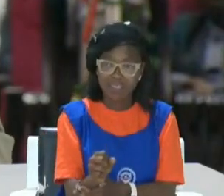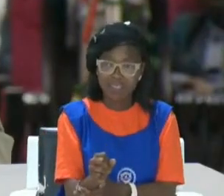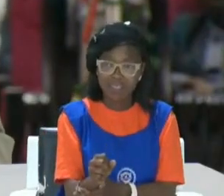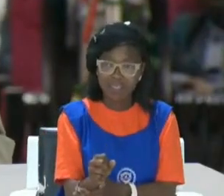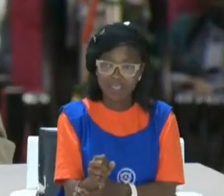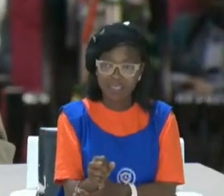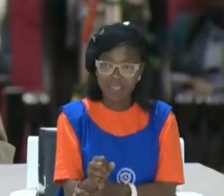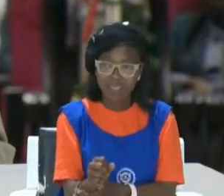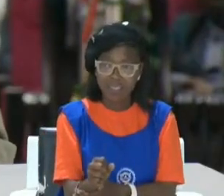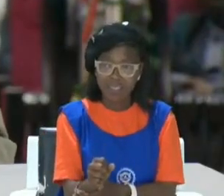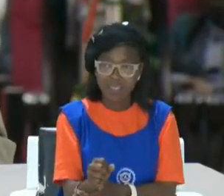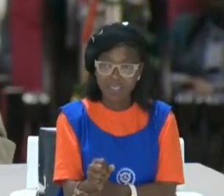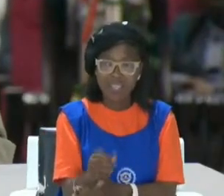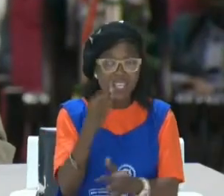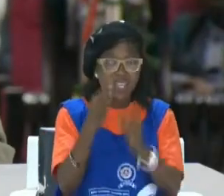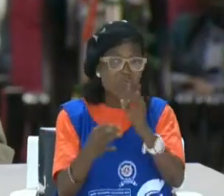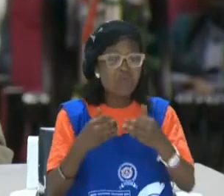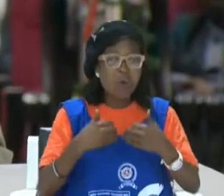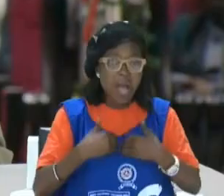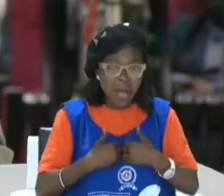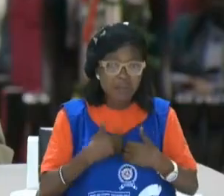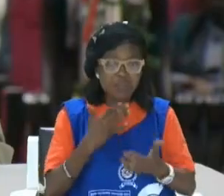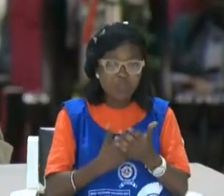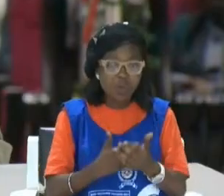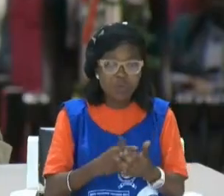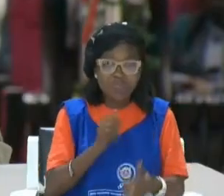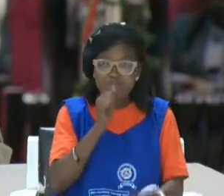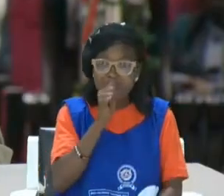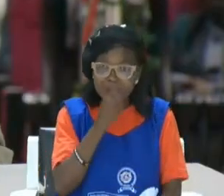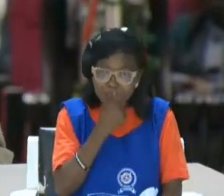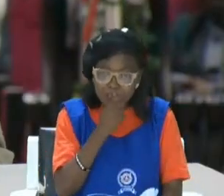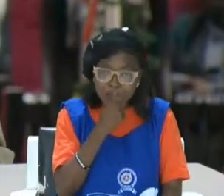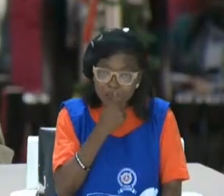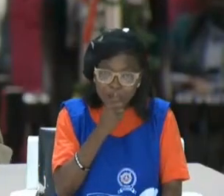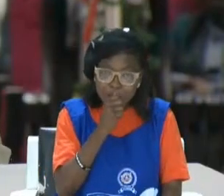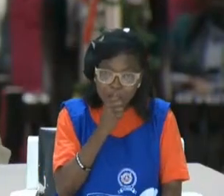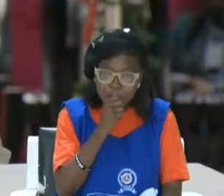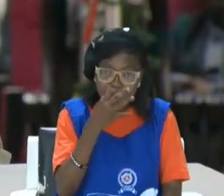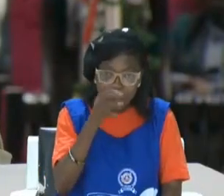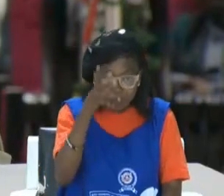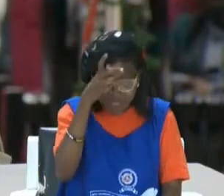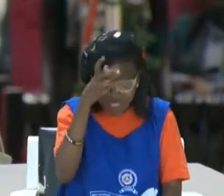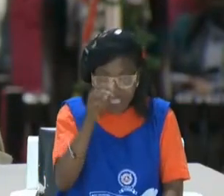some devilish secrets that you are hiding,